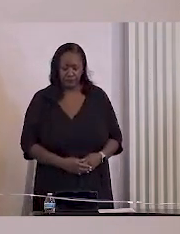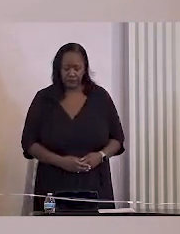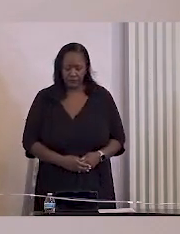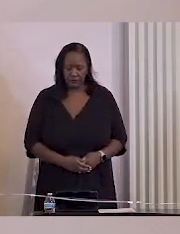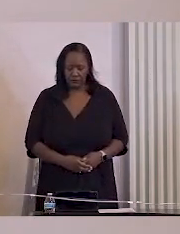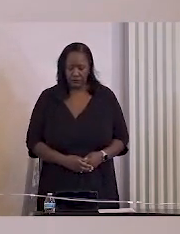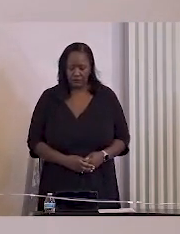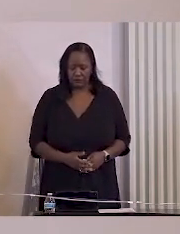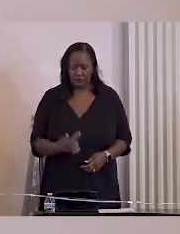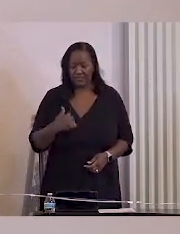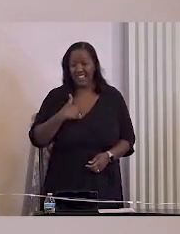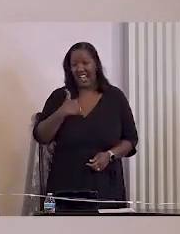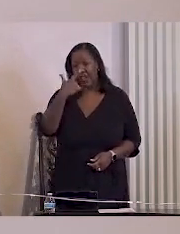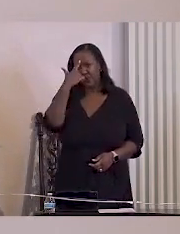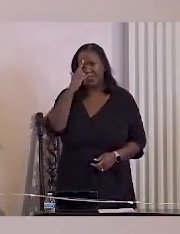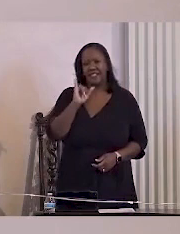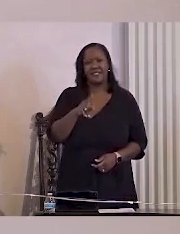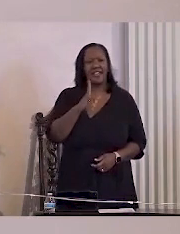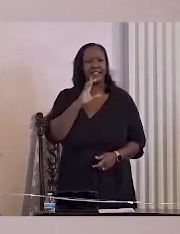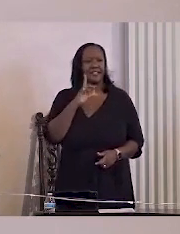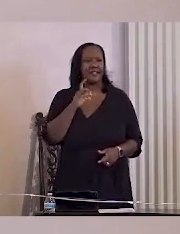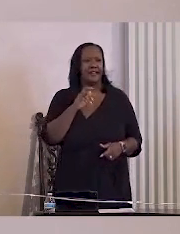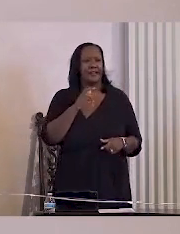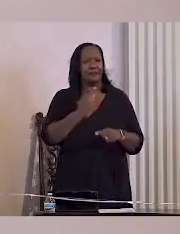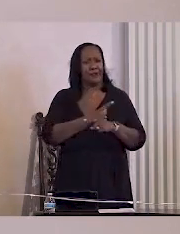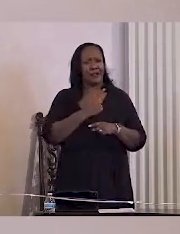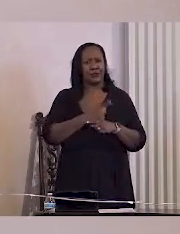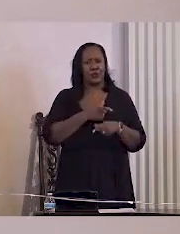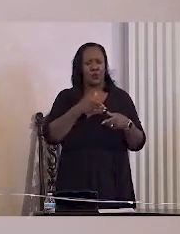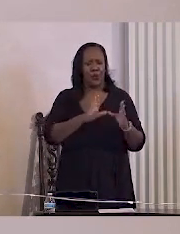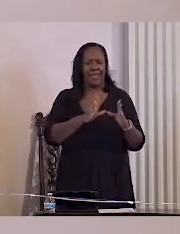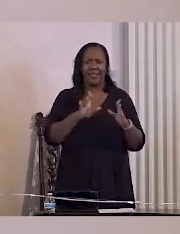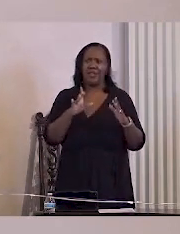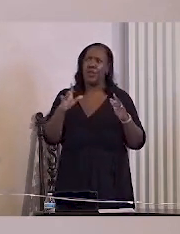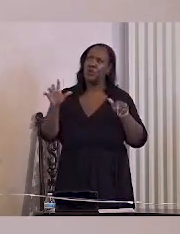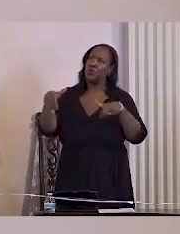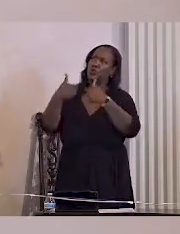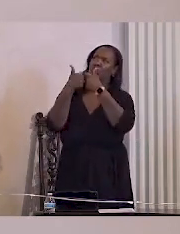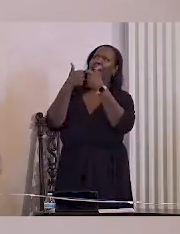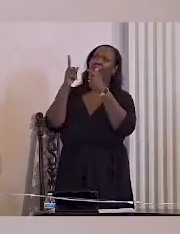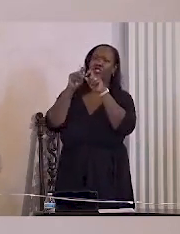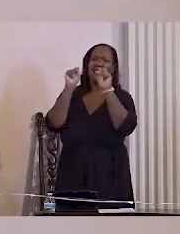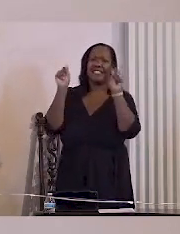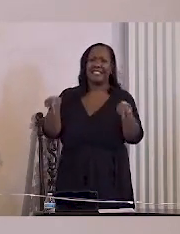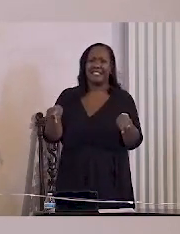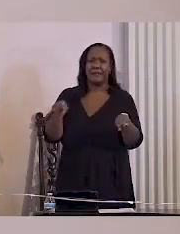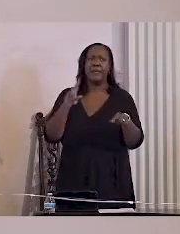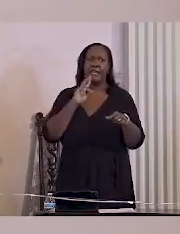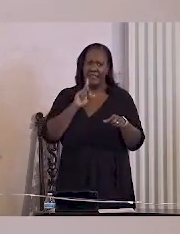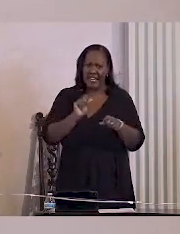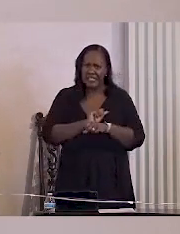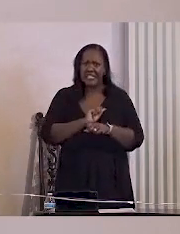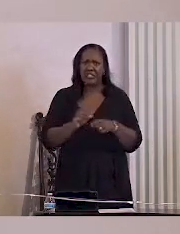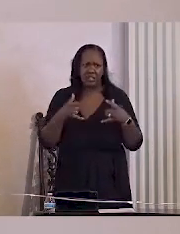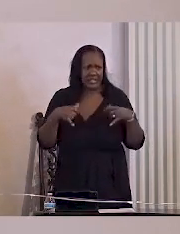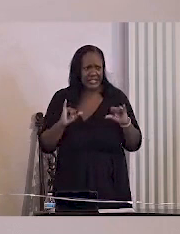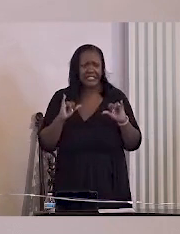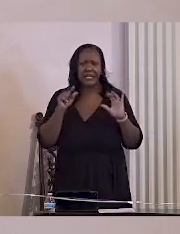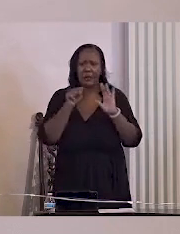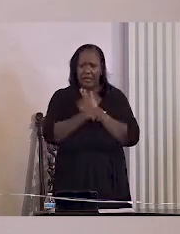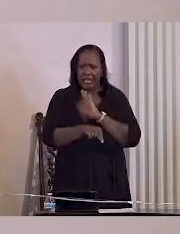I don't think that's a practical way to challenge a system that is literally killing.